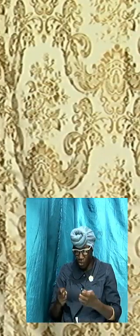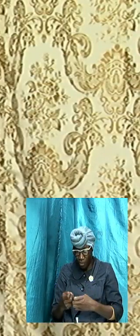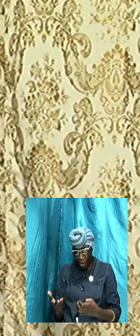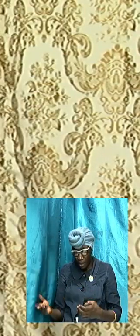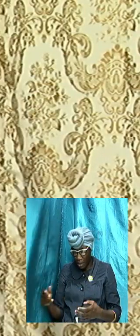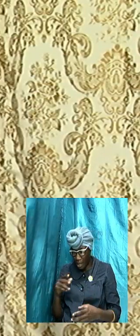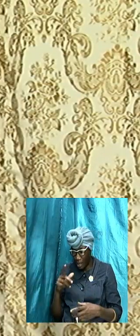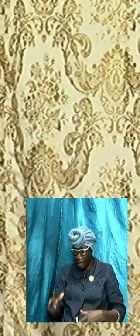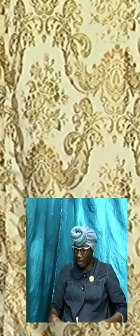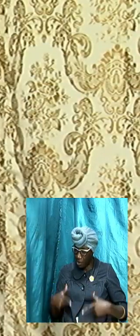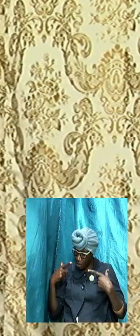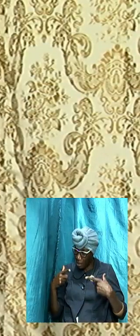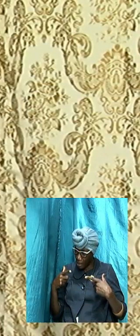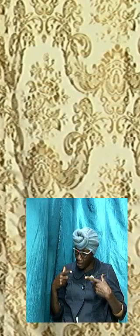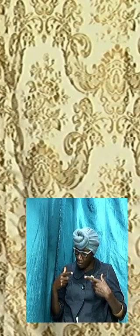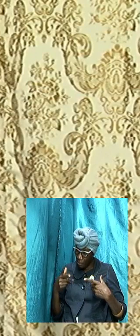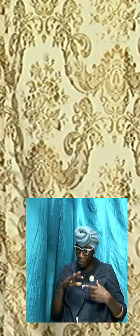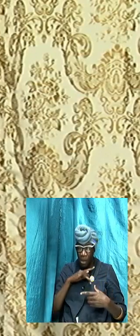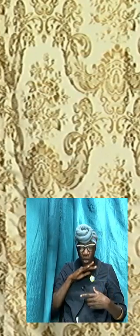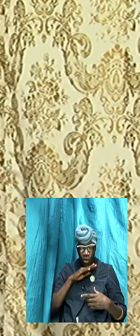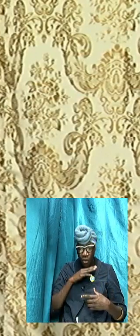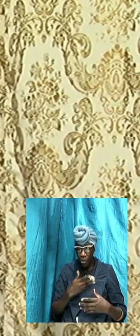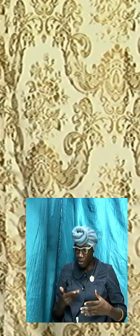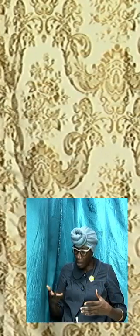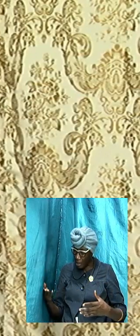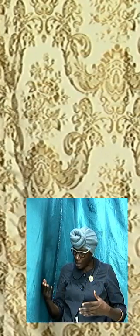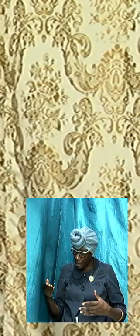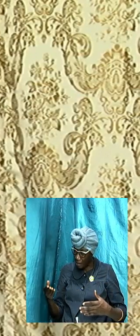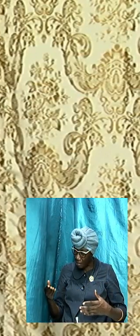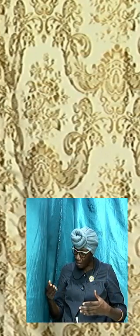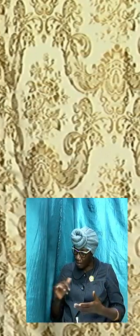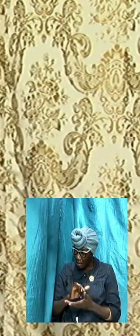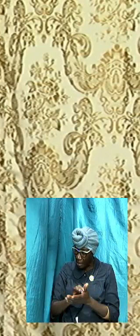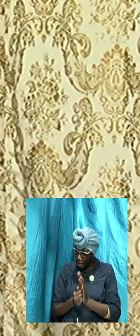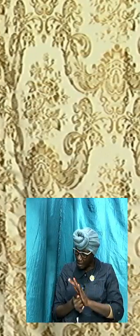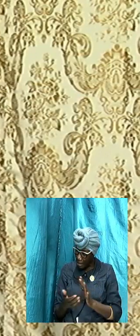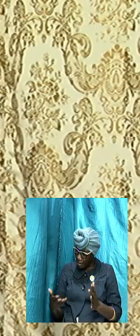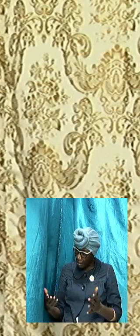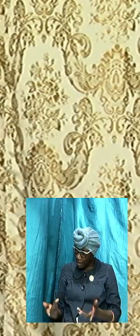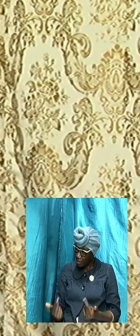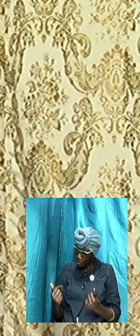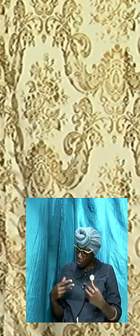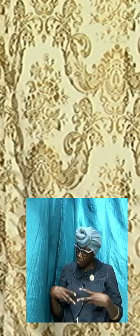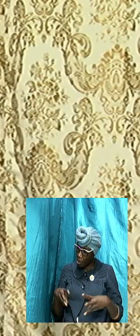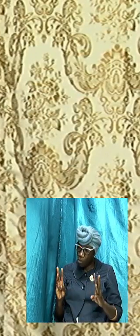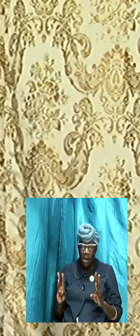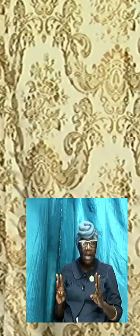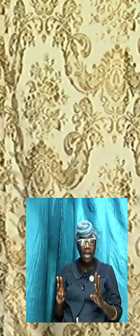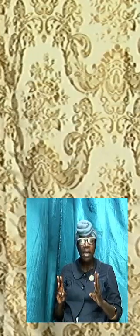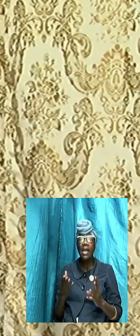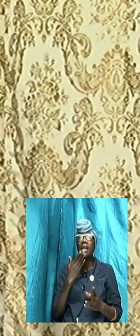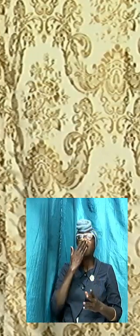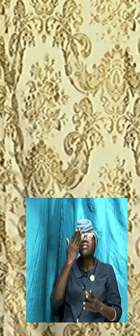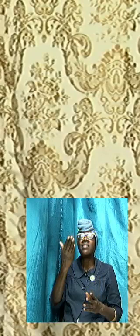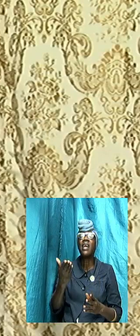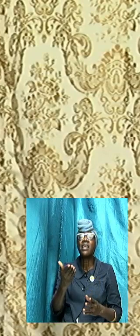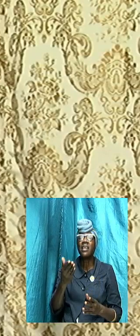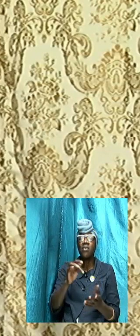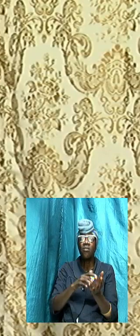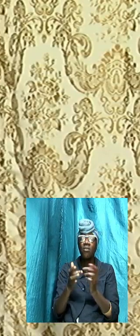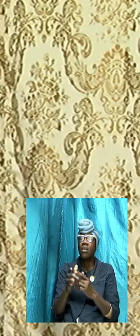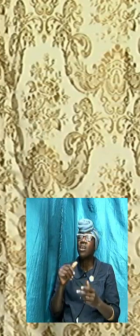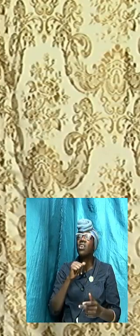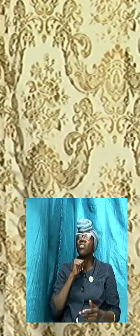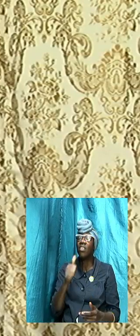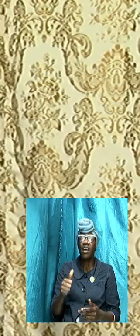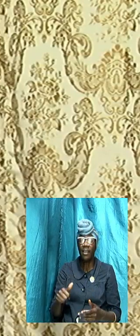lives, amen, all the messy things, amen, that all these things that have come our way, we would thank God, that Jesus, that this is not our